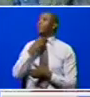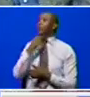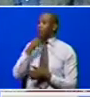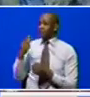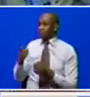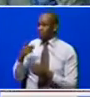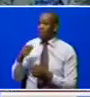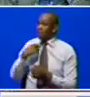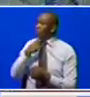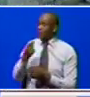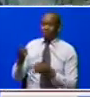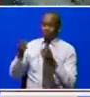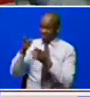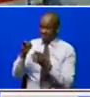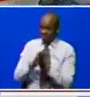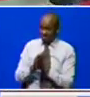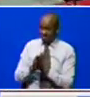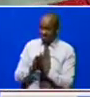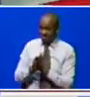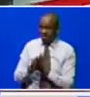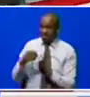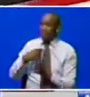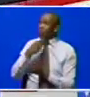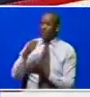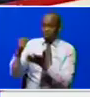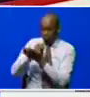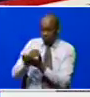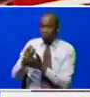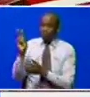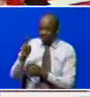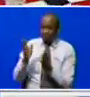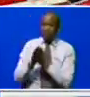laws, in Linda into this conversation of audit, of values, of